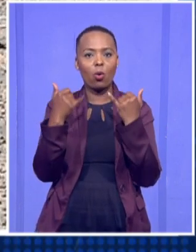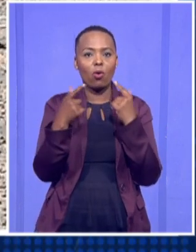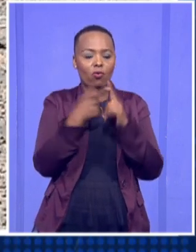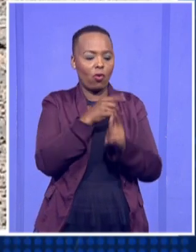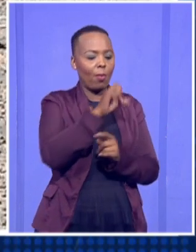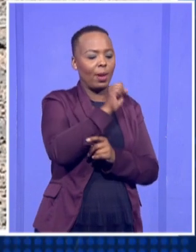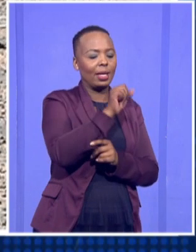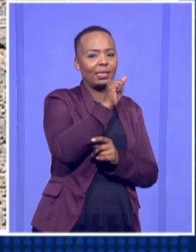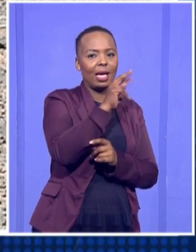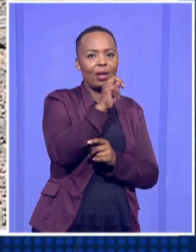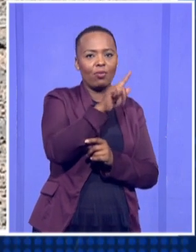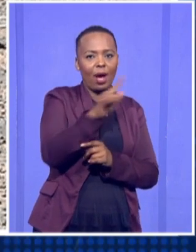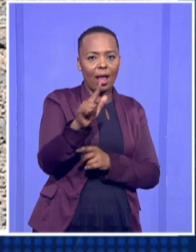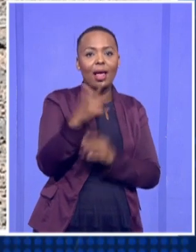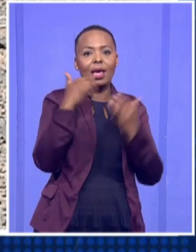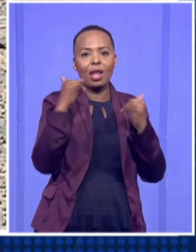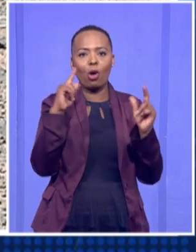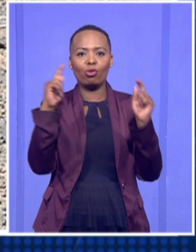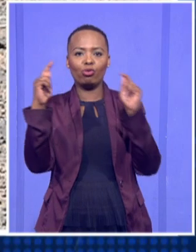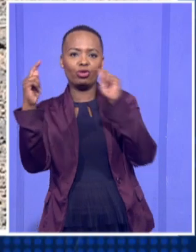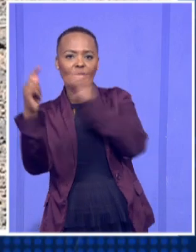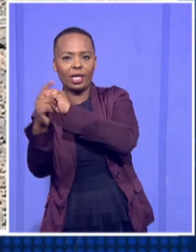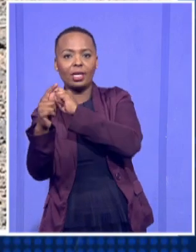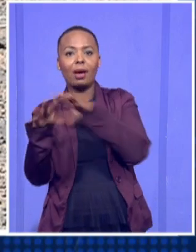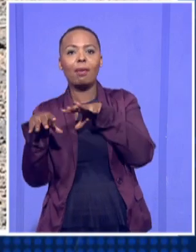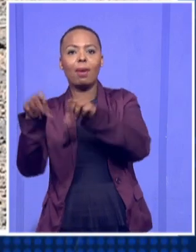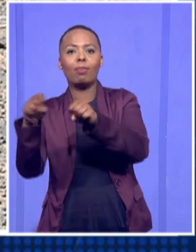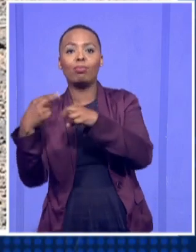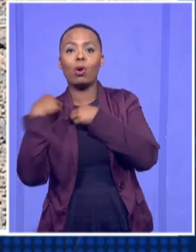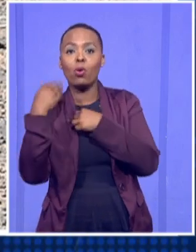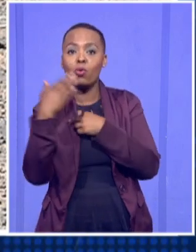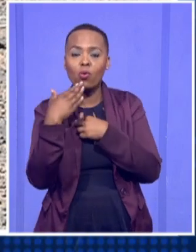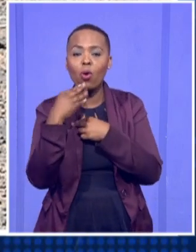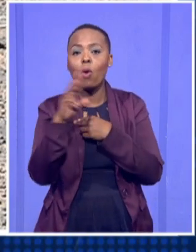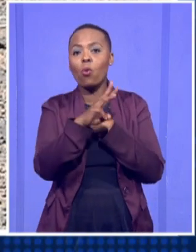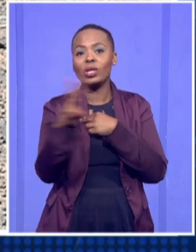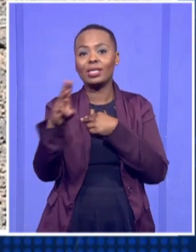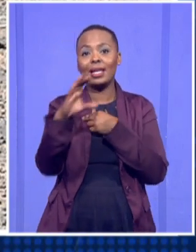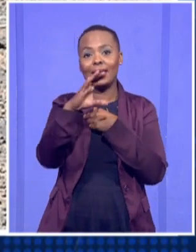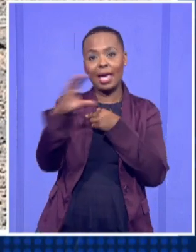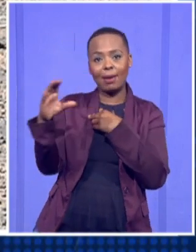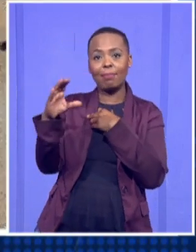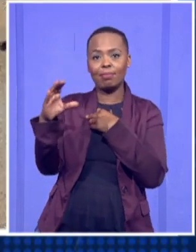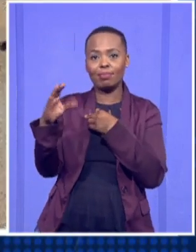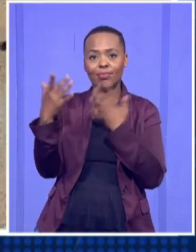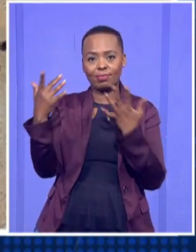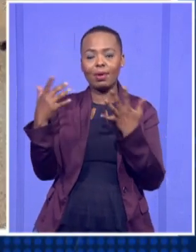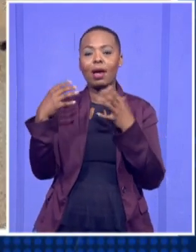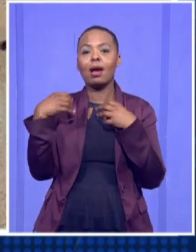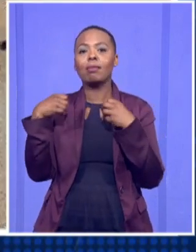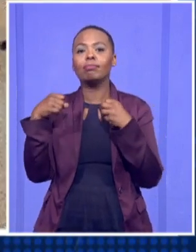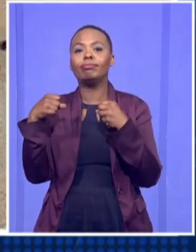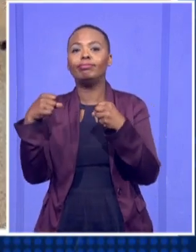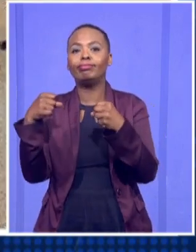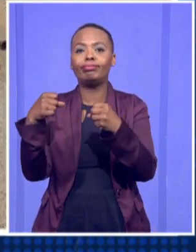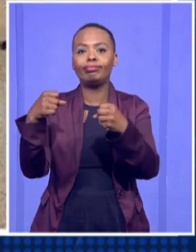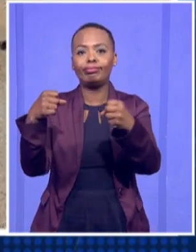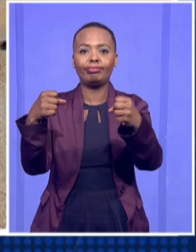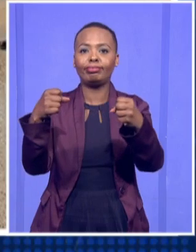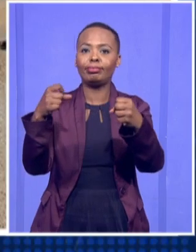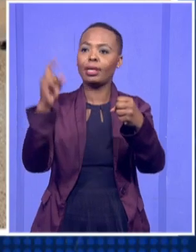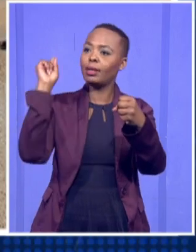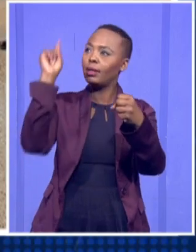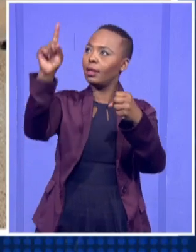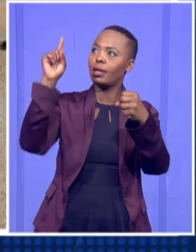the Western Cape provincial government to the city of Cape Town while you're traveling along the road. There's no sign saying you're